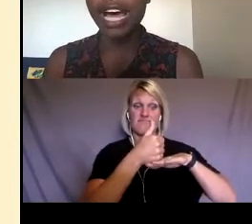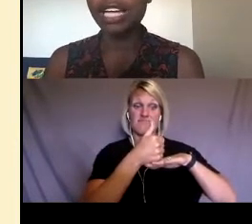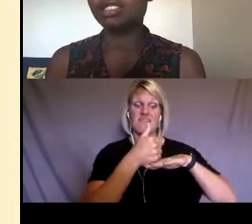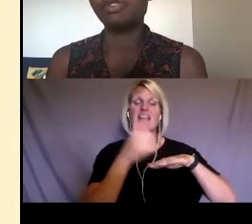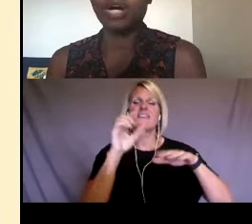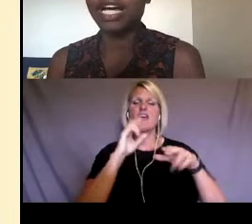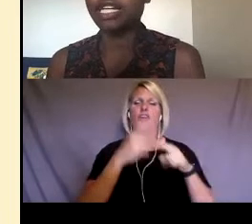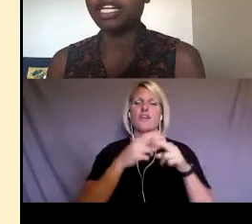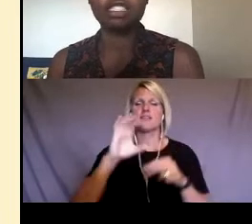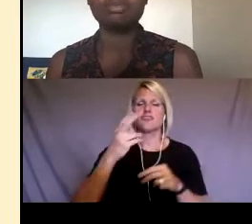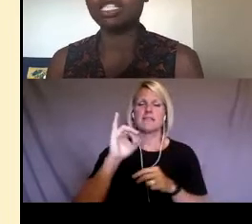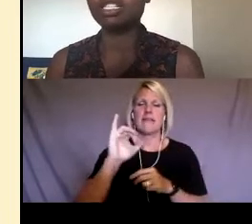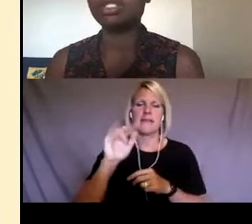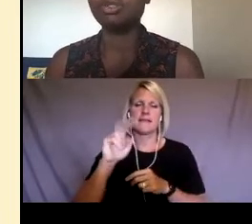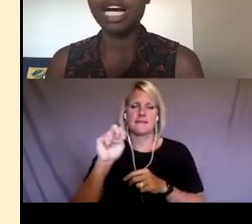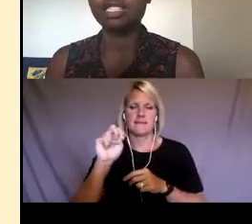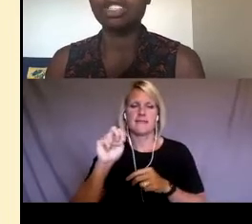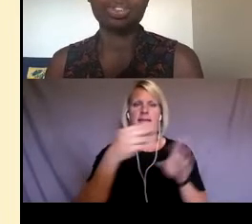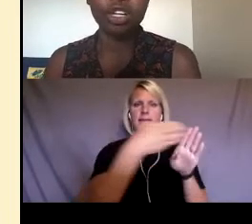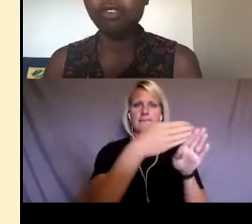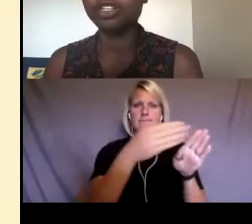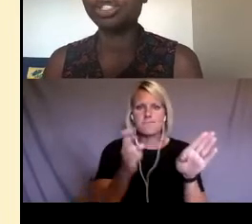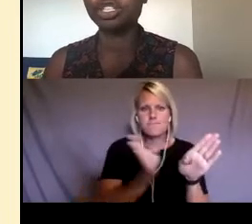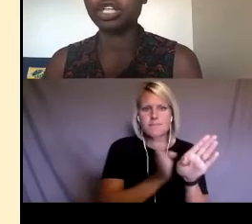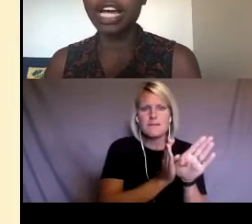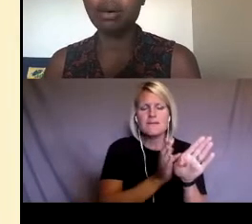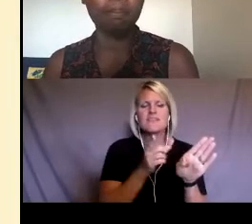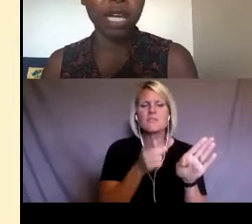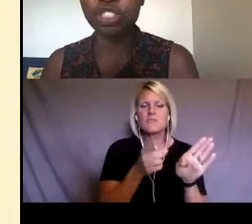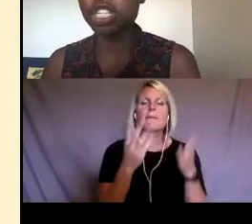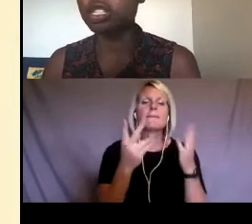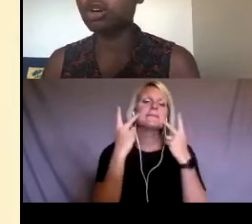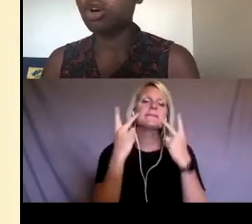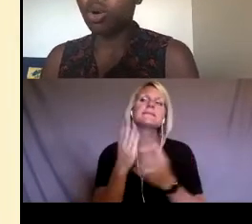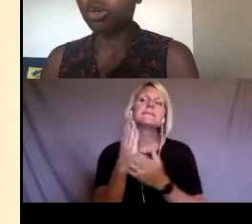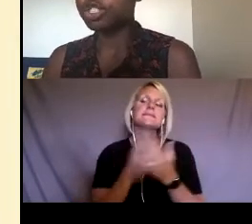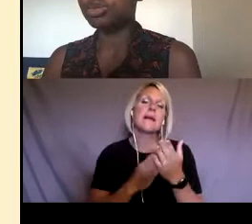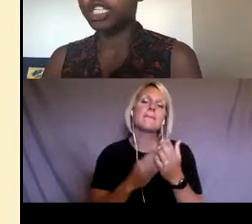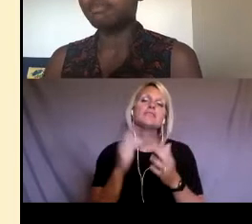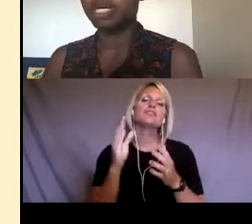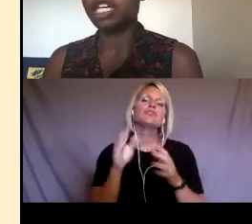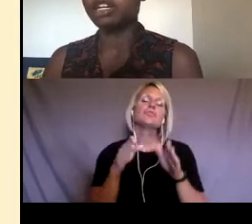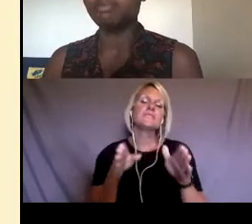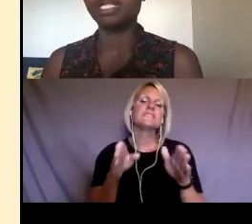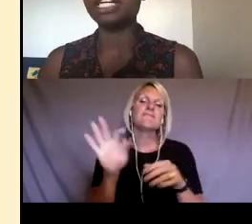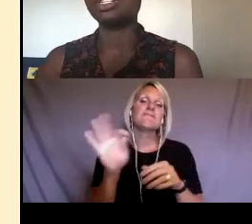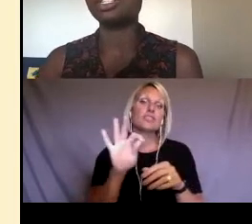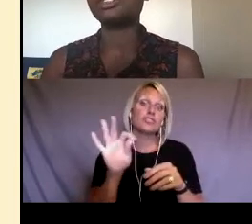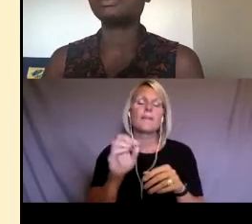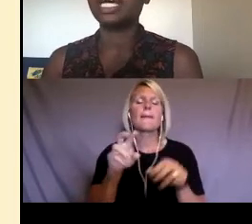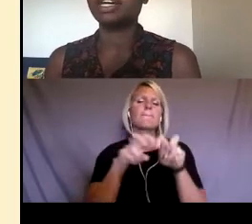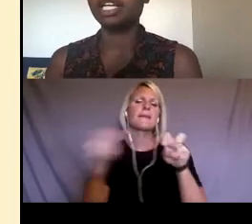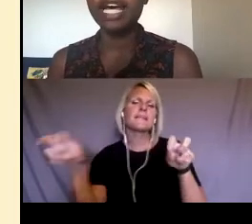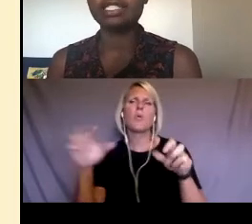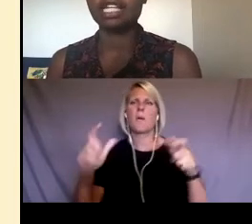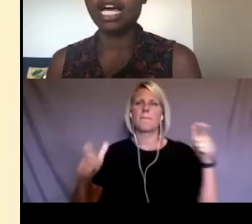and add some variety. In some cities, you might see street furniture like benches or just really big planters.